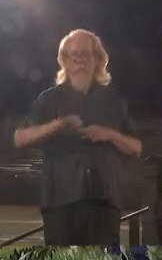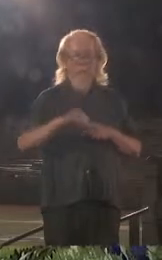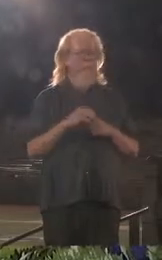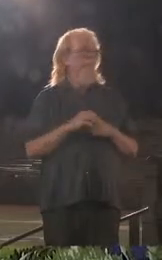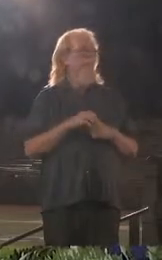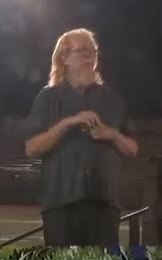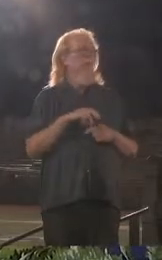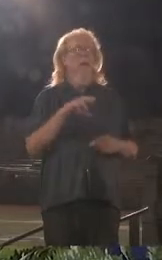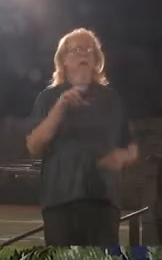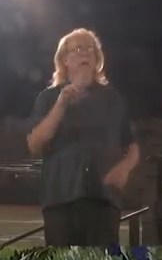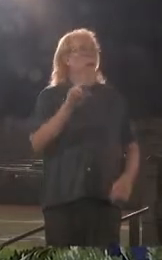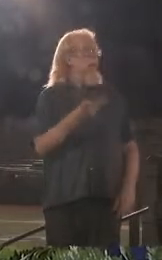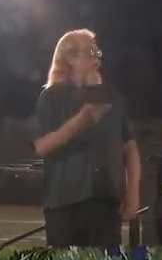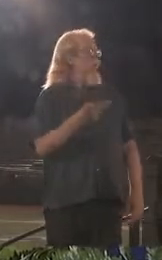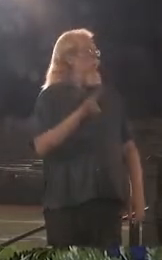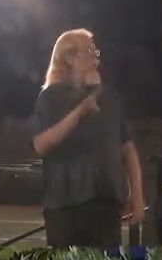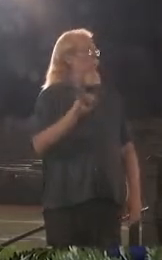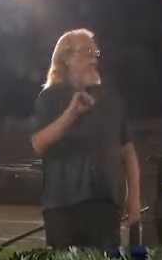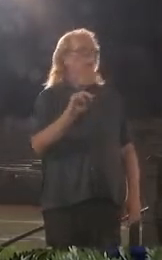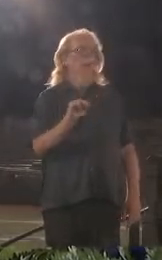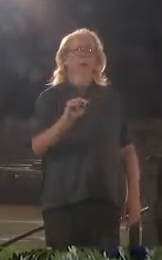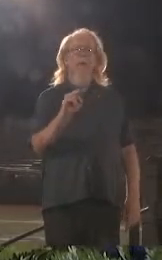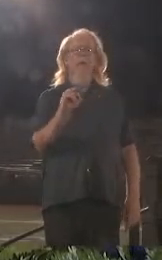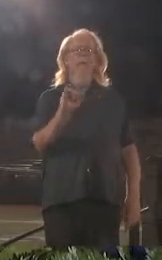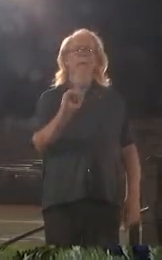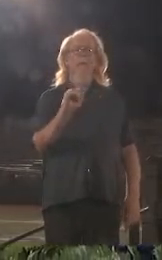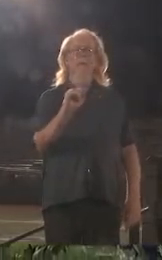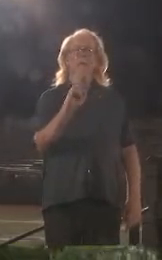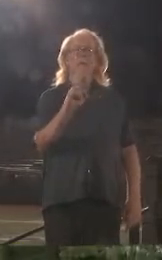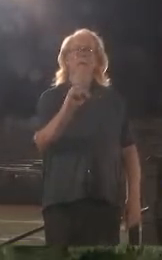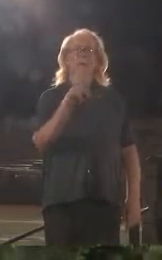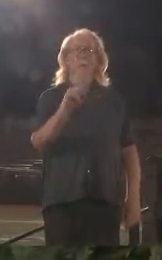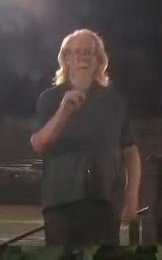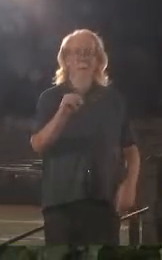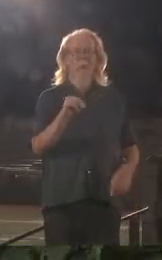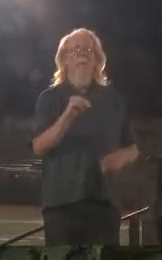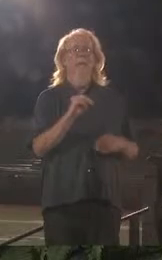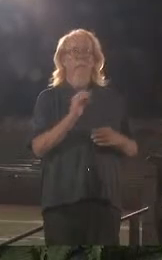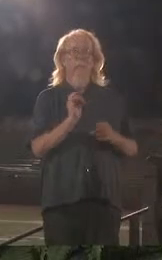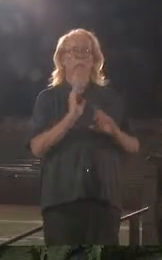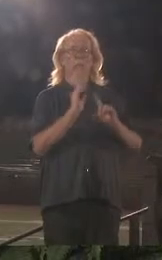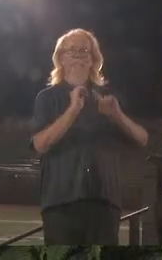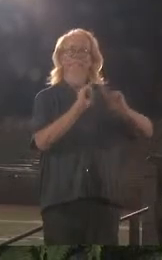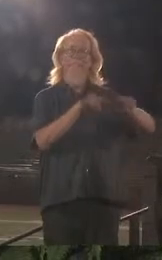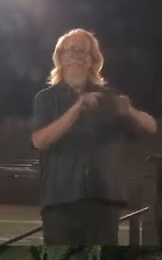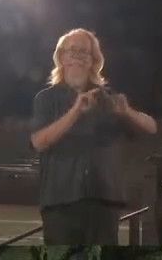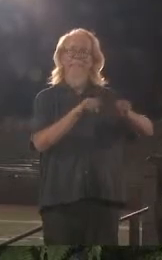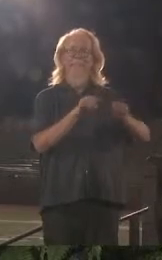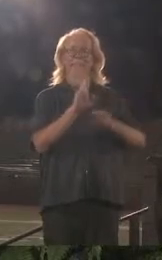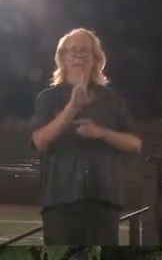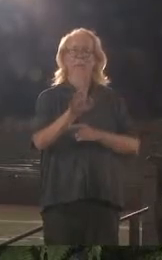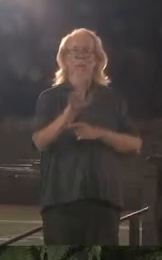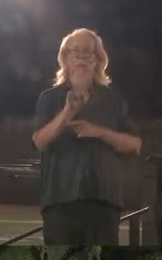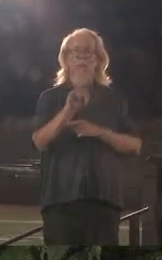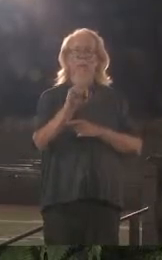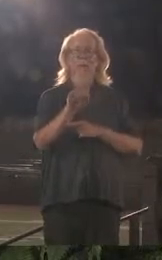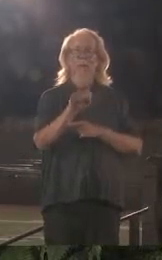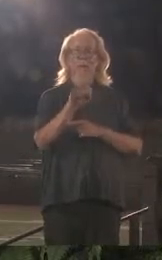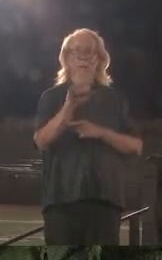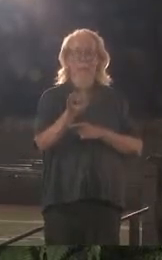Huyen Mai Tran earned certification in Autodesk Revit and will be attending the University of Texas at San